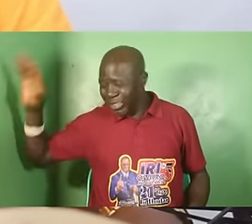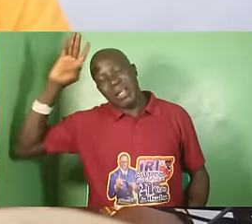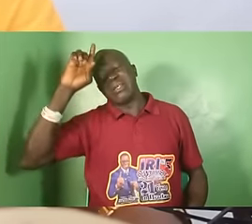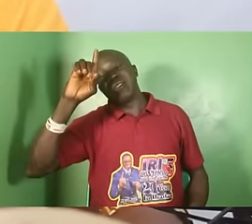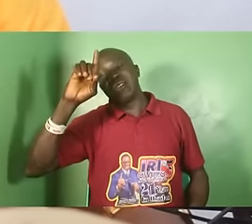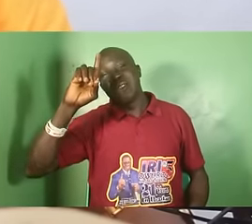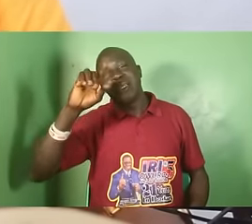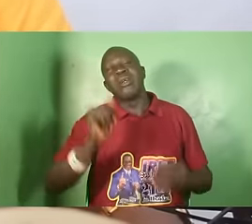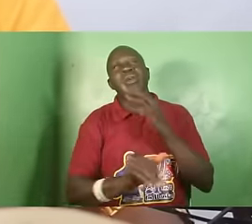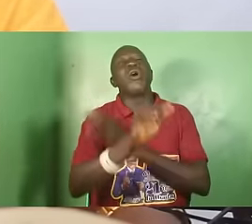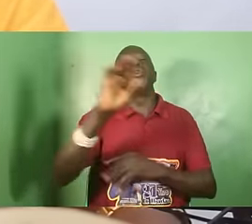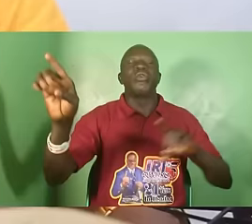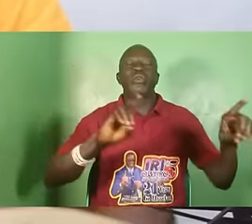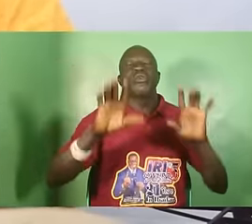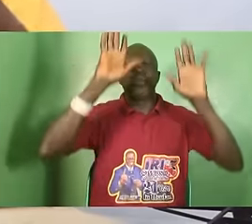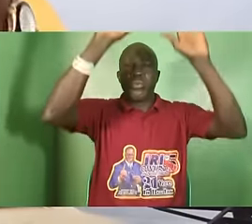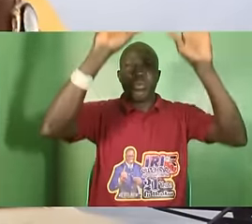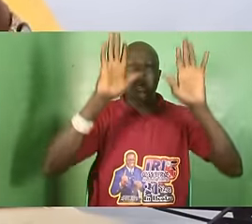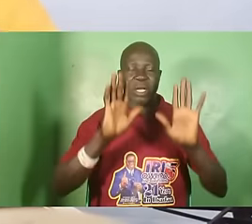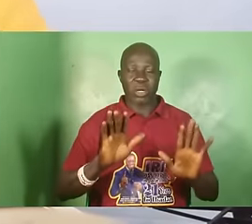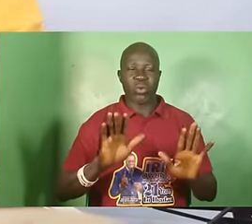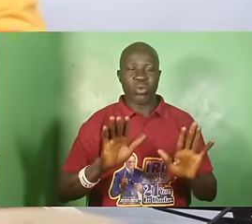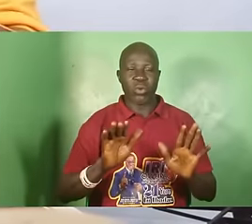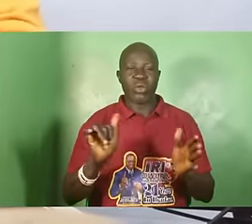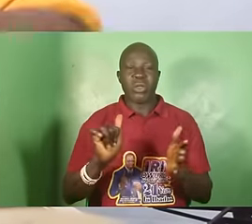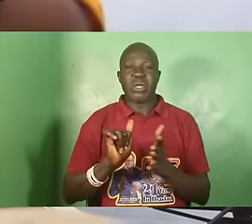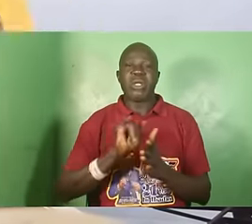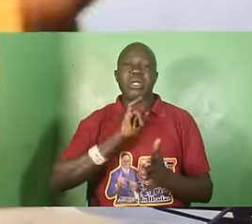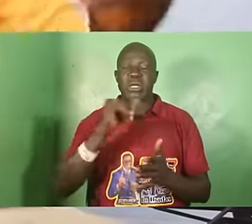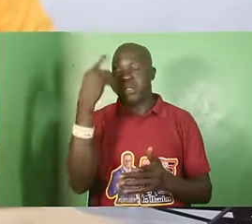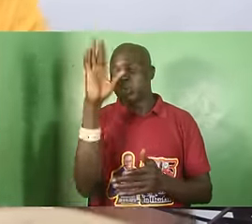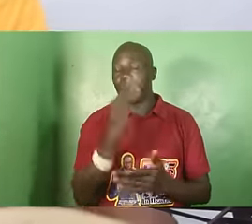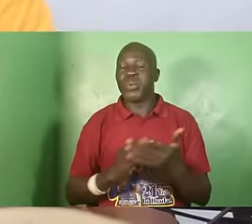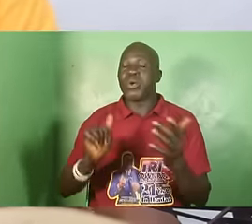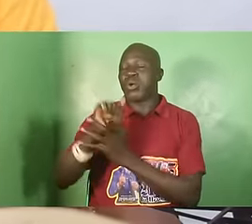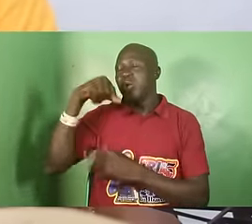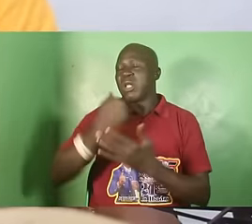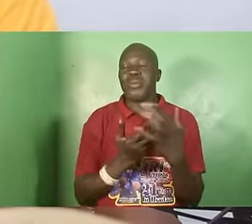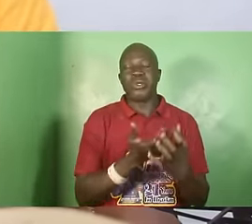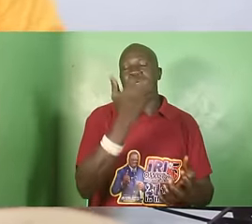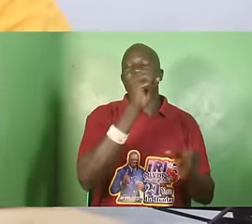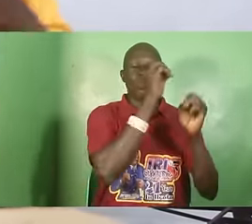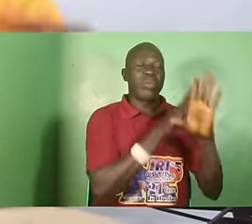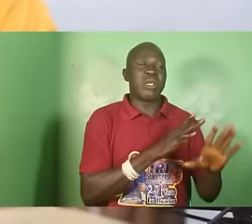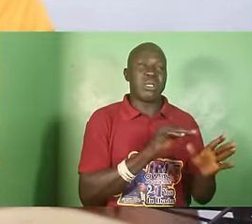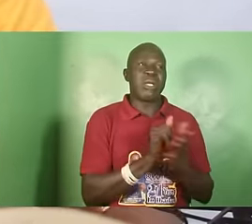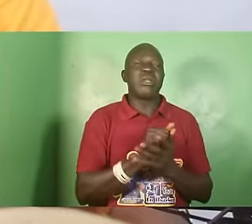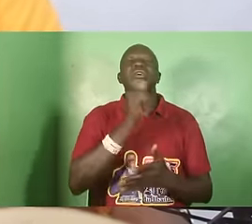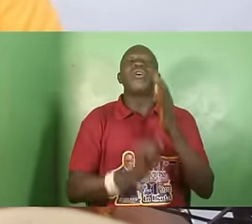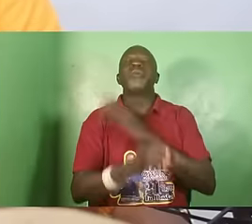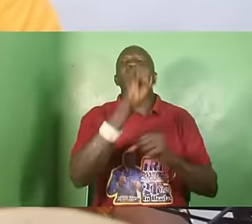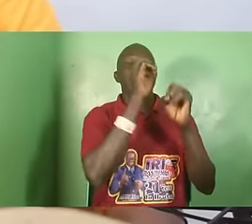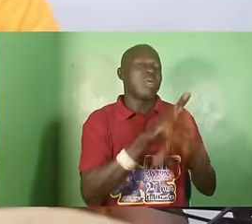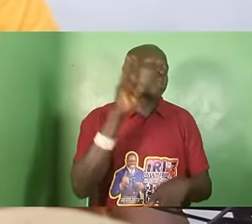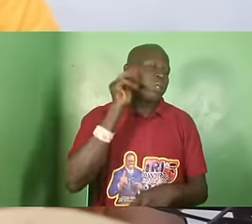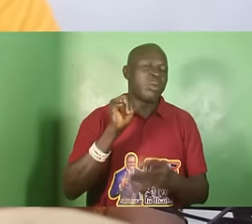child. Olorun wa se ya. God did miracle. O wa je enikan to lo yi to wa ji sowo. He is God that God has blessed. A Syrian boy. God